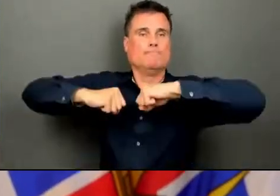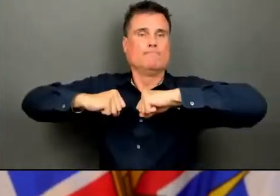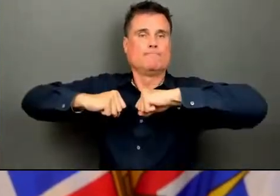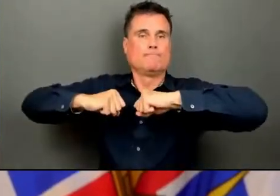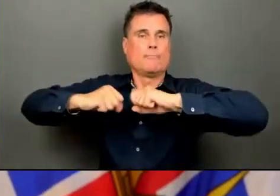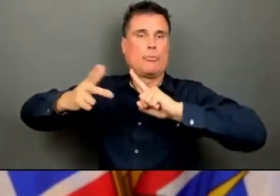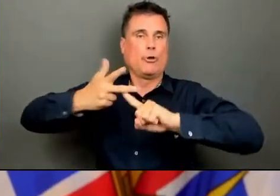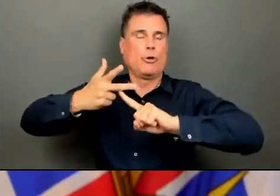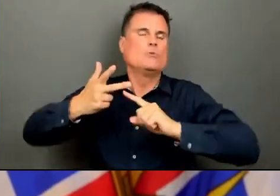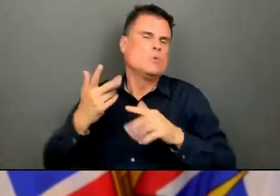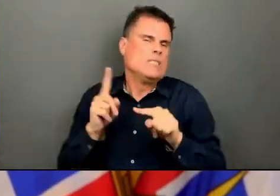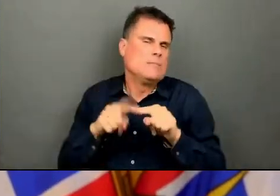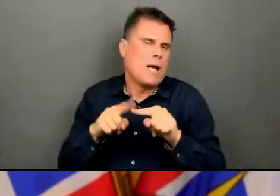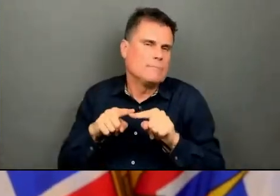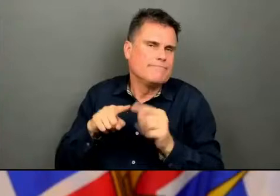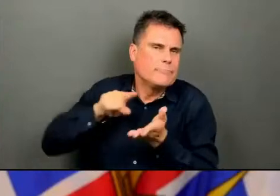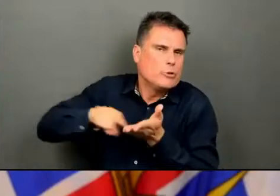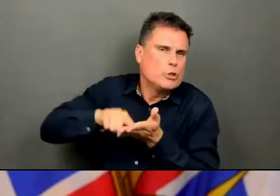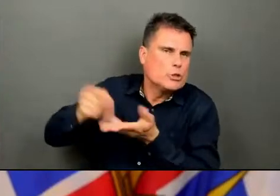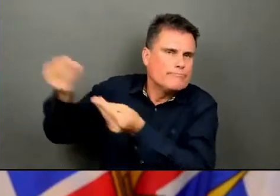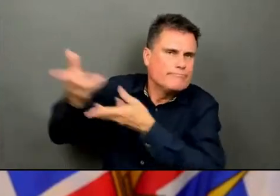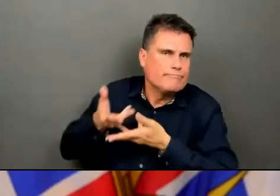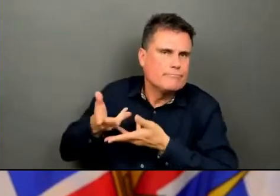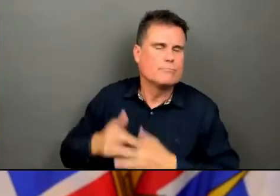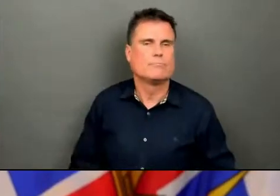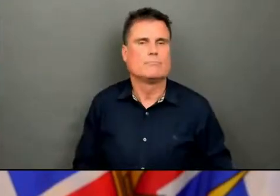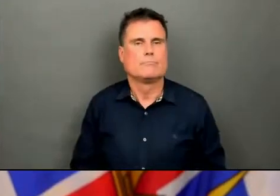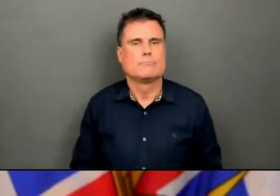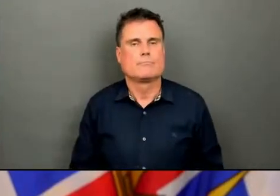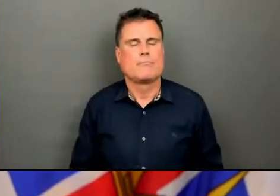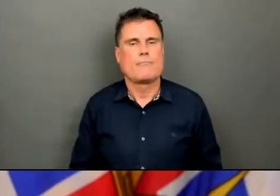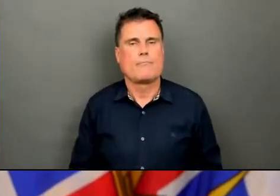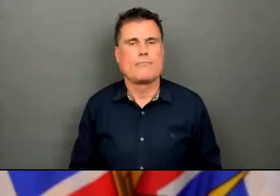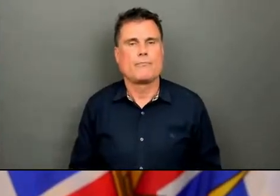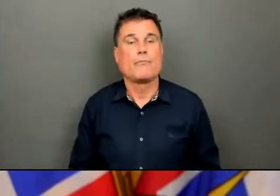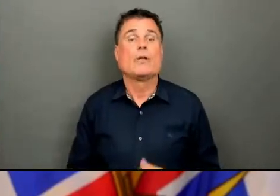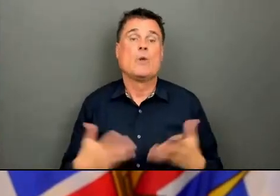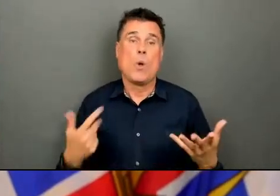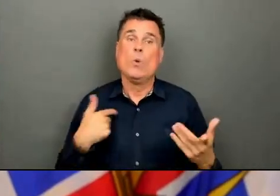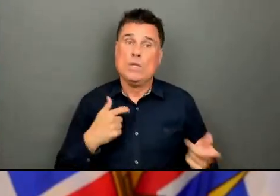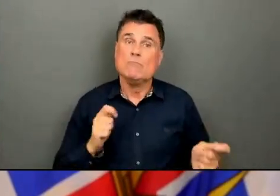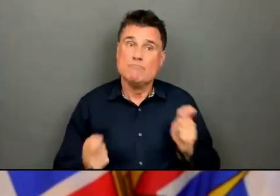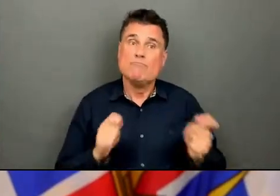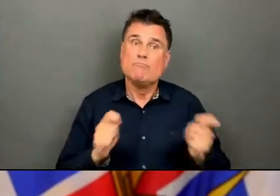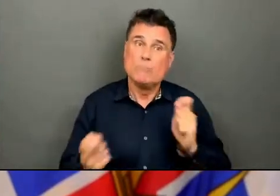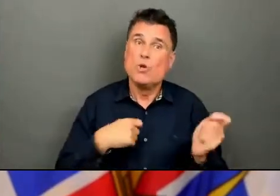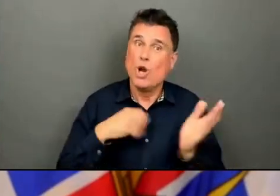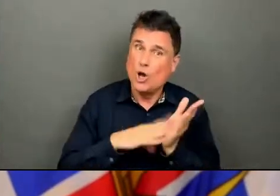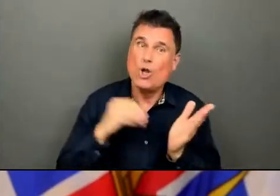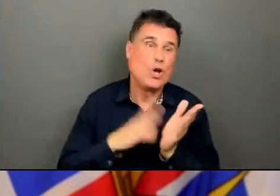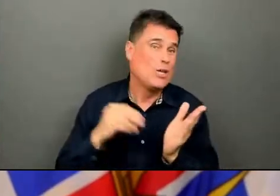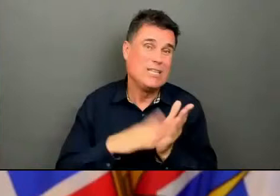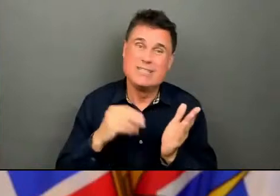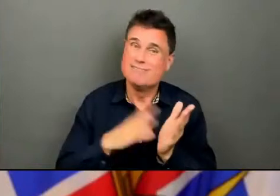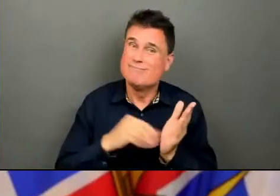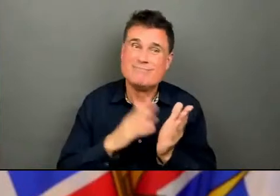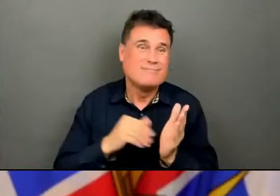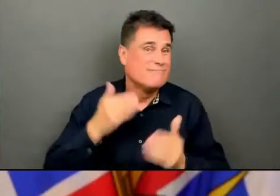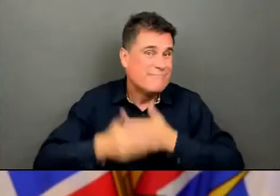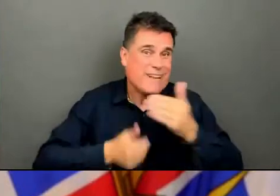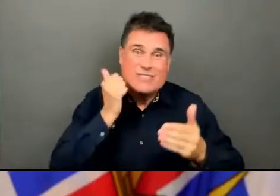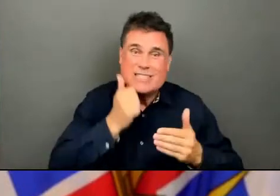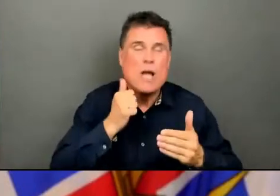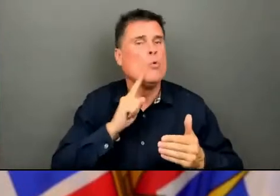if needed. So these things change. We're learning as we go, and we're learning lots of very useful information about